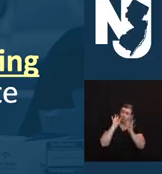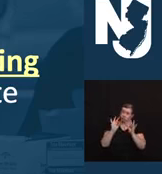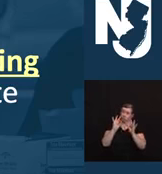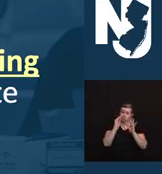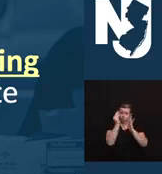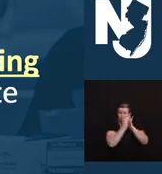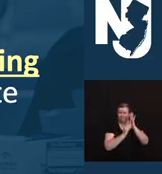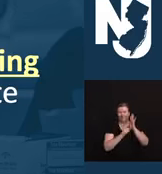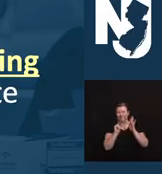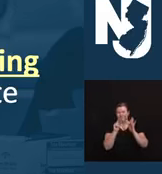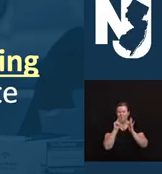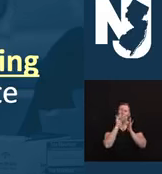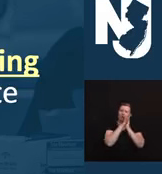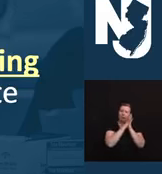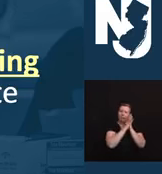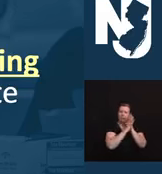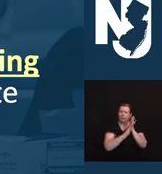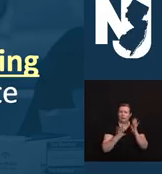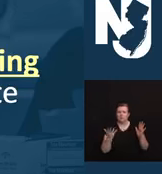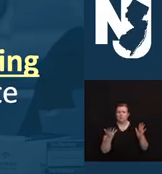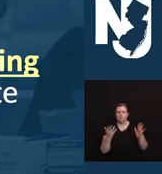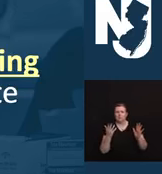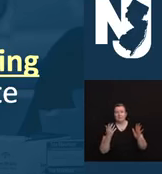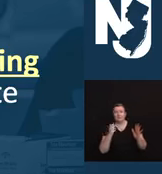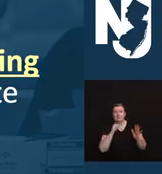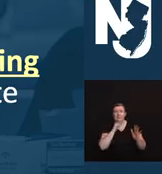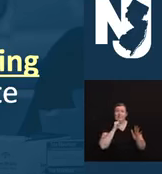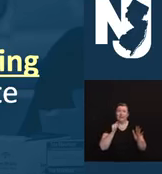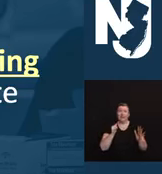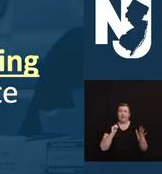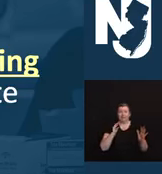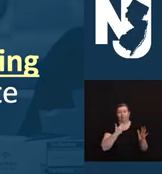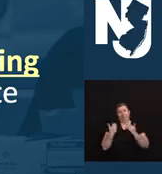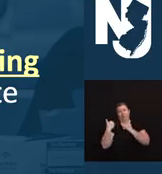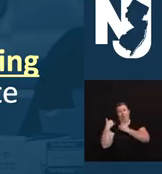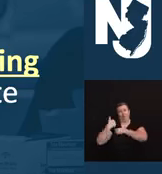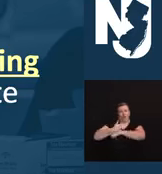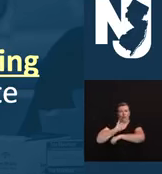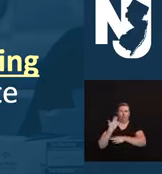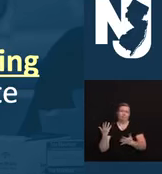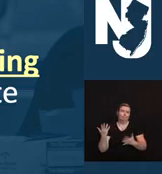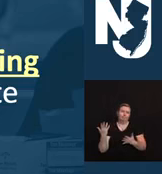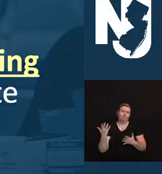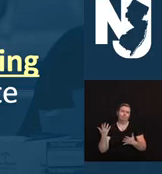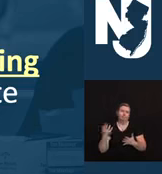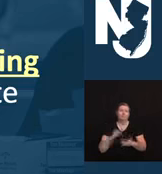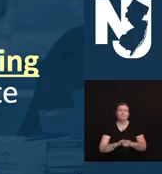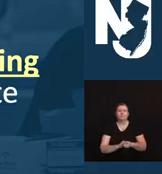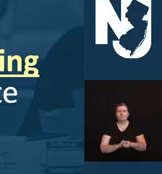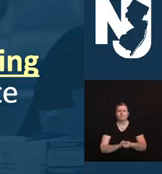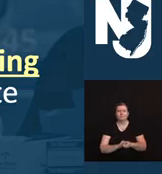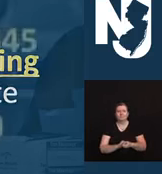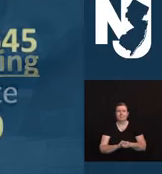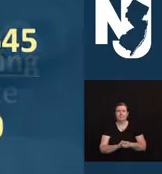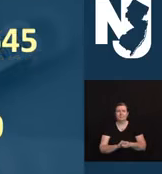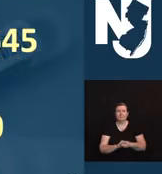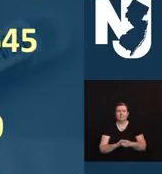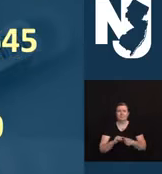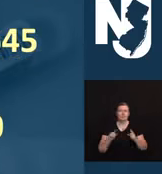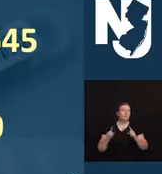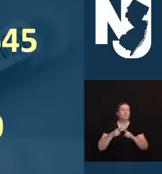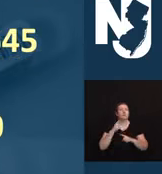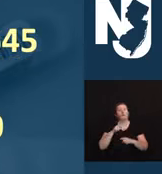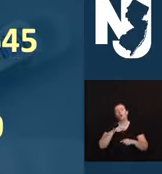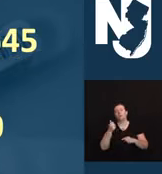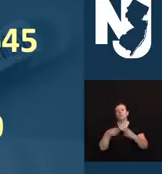Beyond our control, but Judy and team are working every morning, noon, and night to get some of this resolved. First, we're reporting another